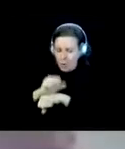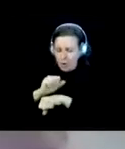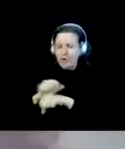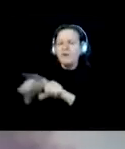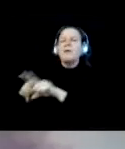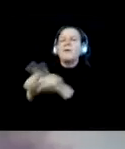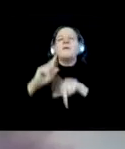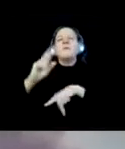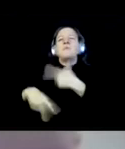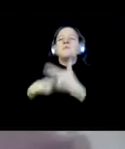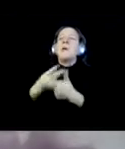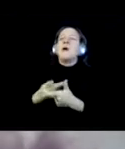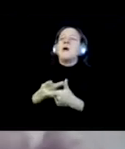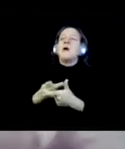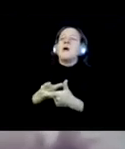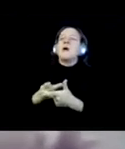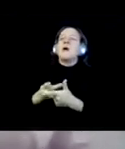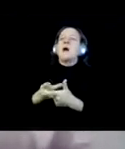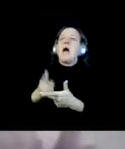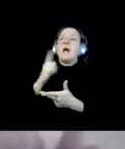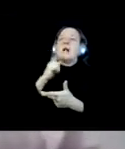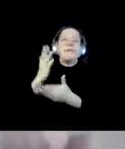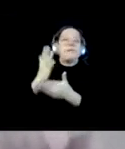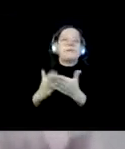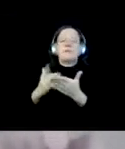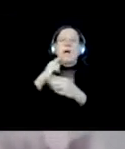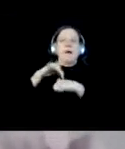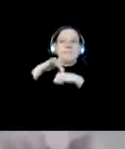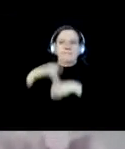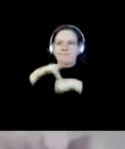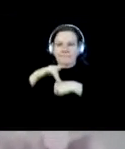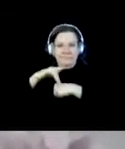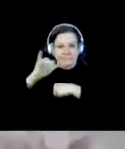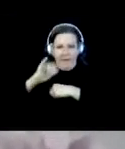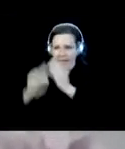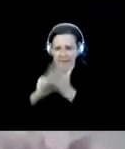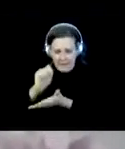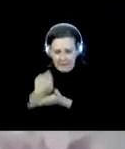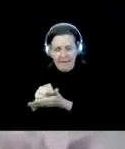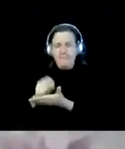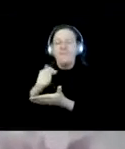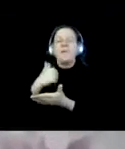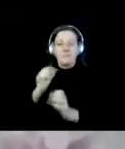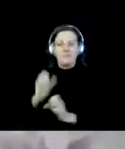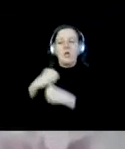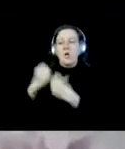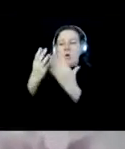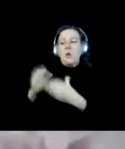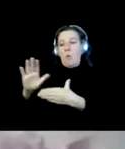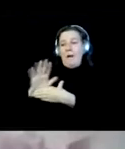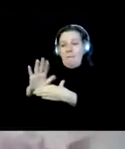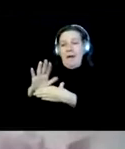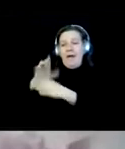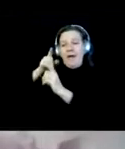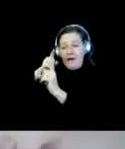like hang up or trip I was on or something at the time. So I made soft film around the object of the jewelry box,